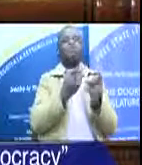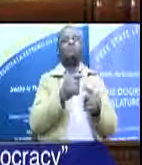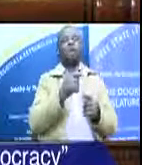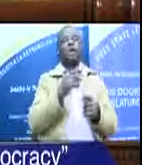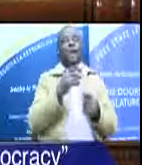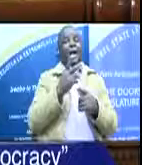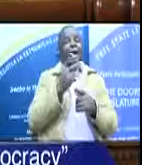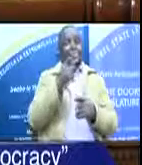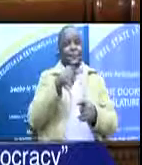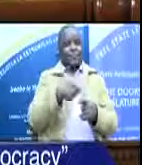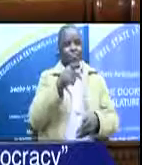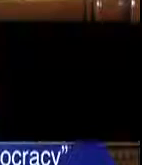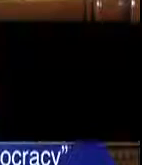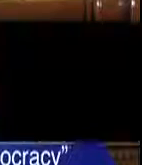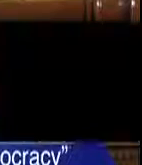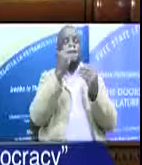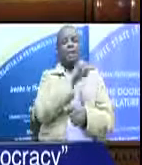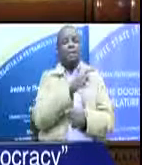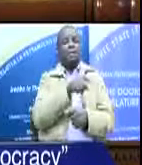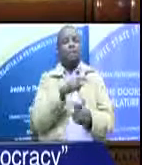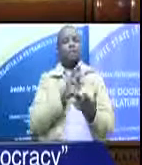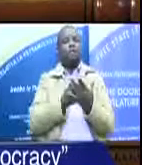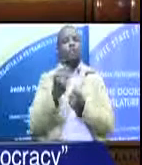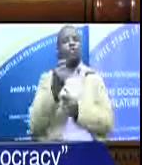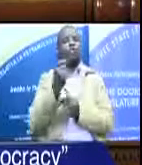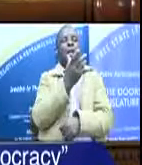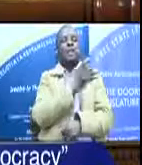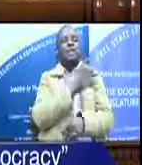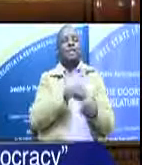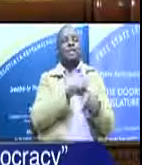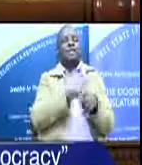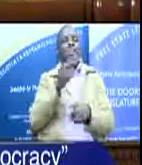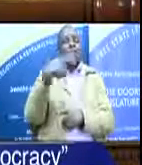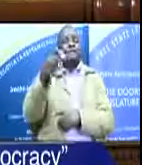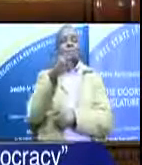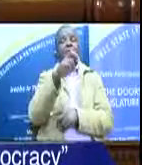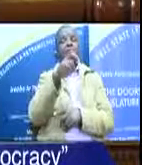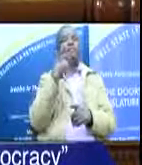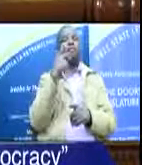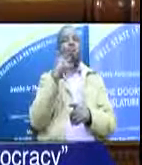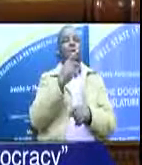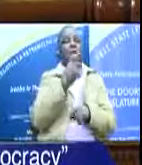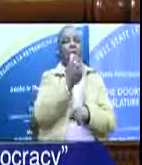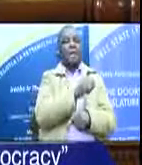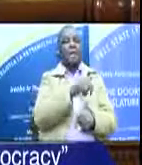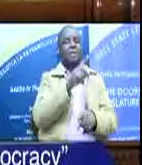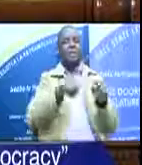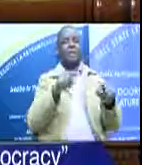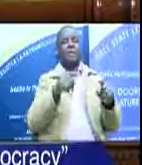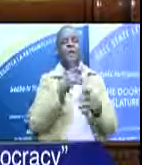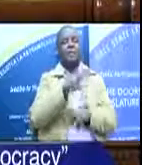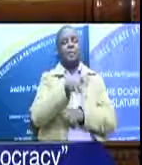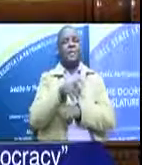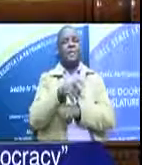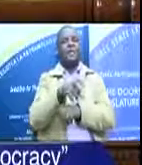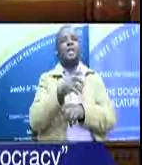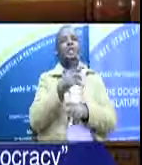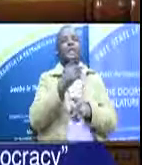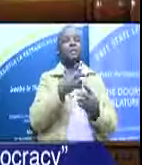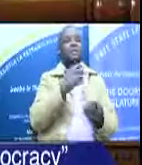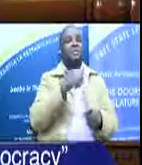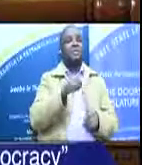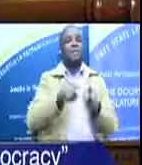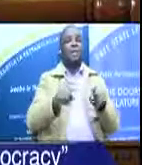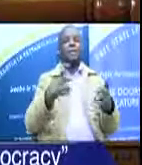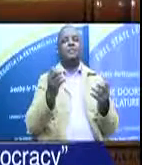Academic and tertiary hospitals conduct clinical outreach to various hospitals in the province. Pediatric orthopedics and